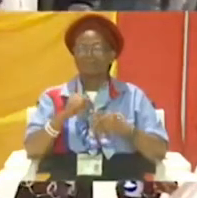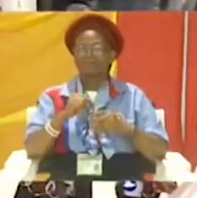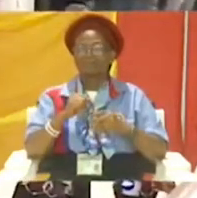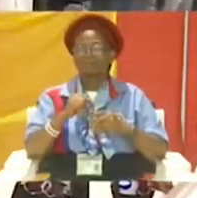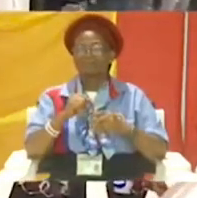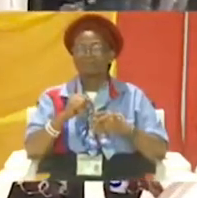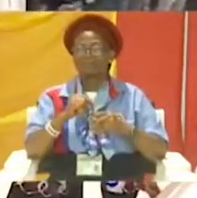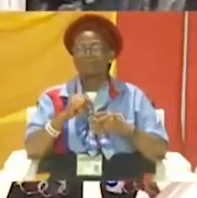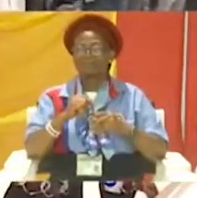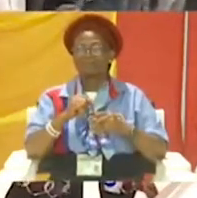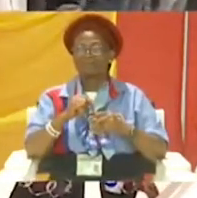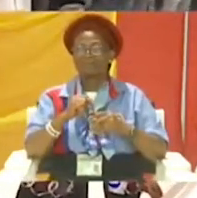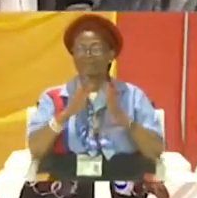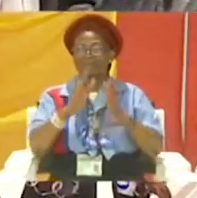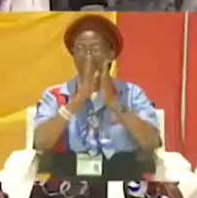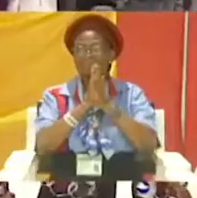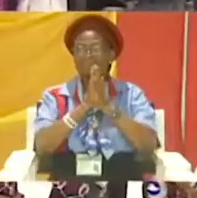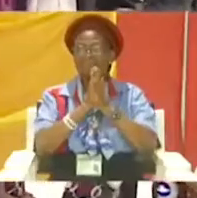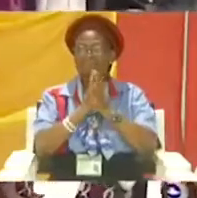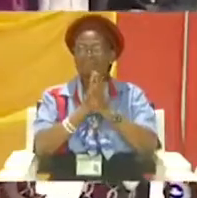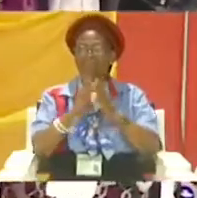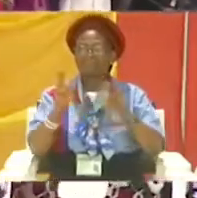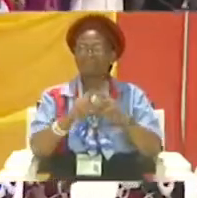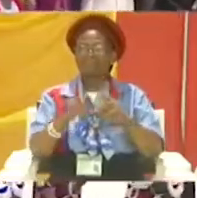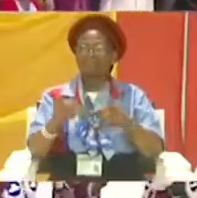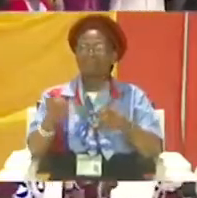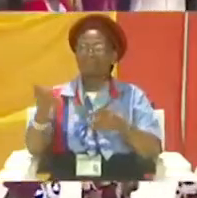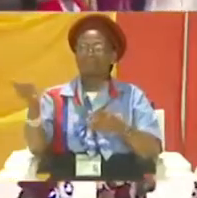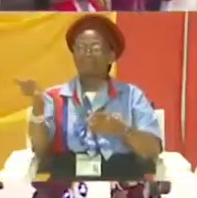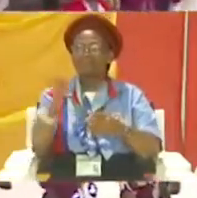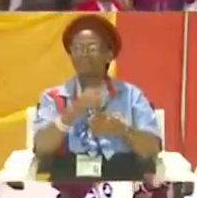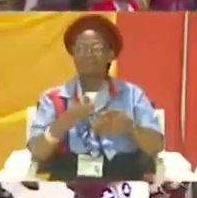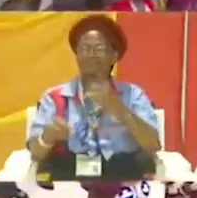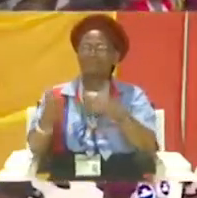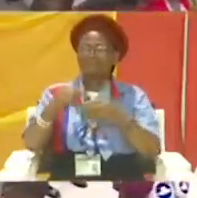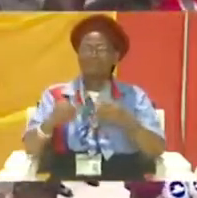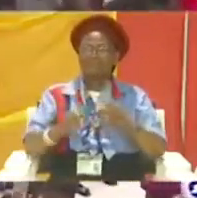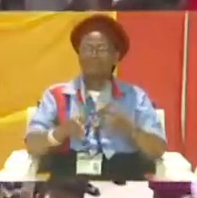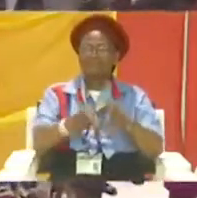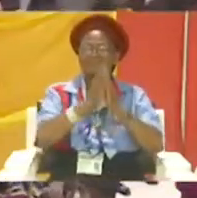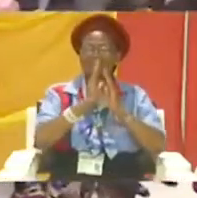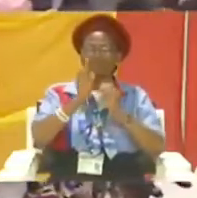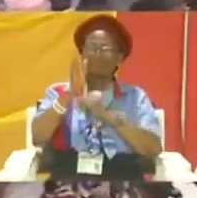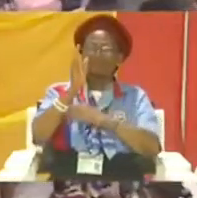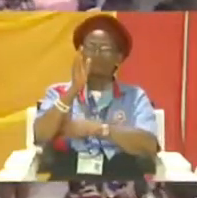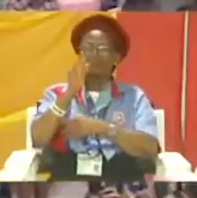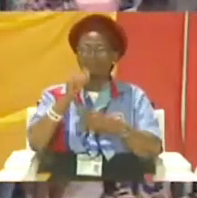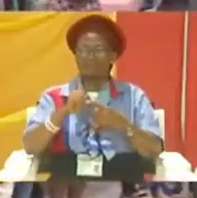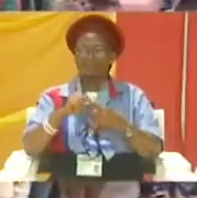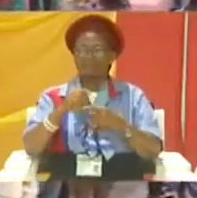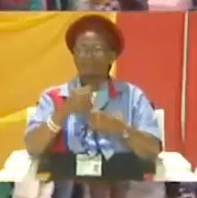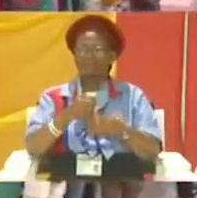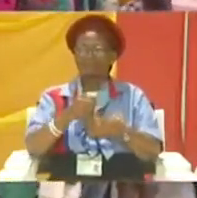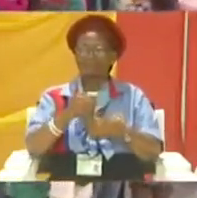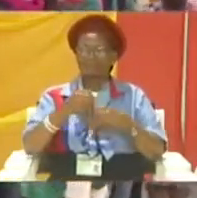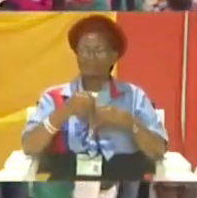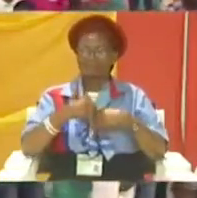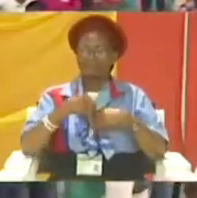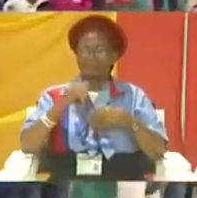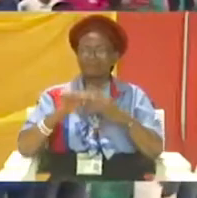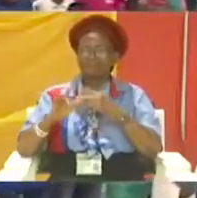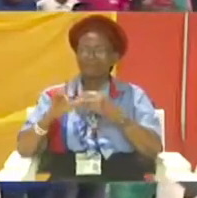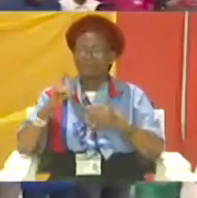Prayer should come. Ask God to have mercy on you. Ask Him to save